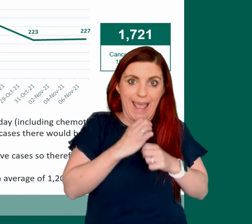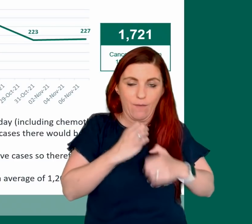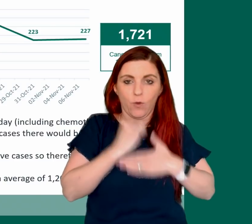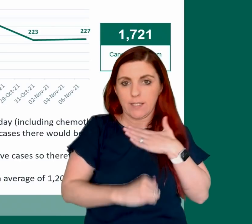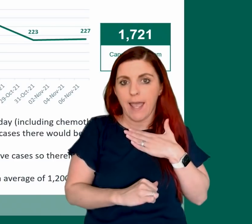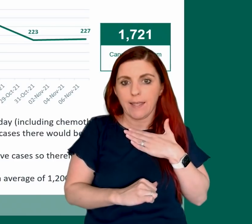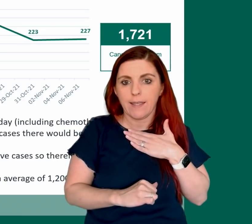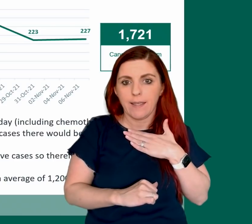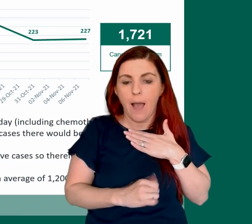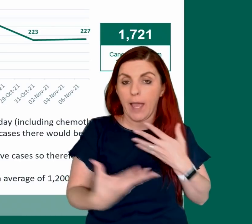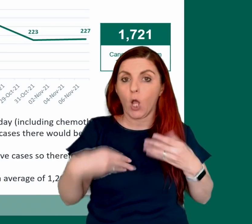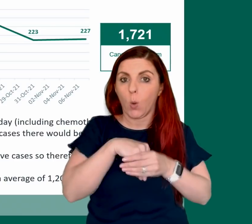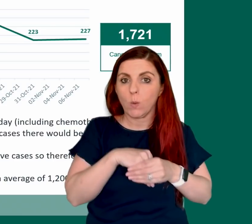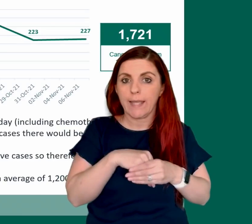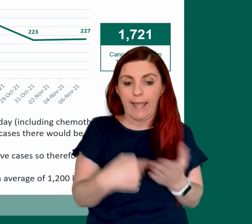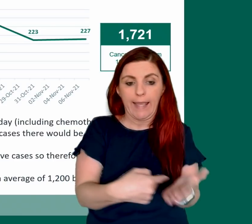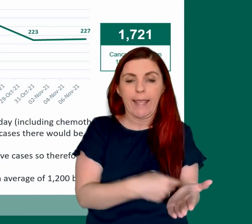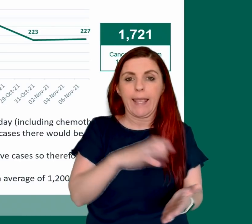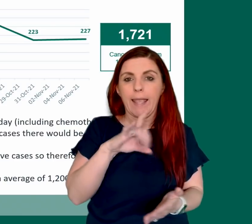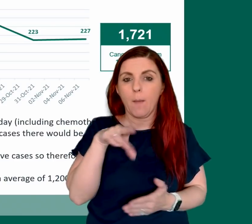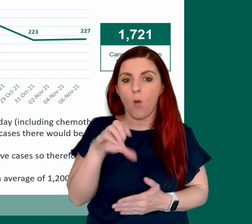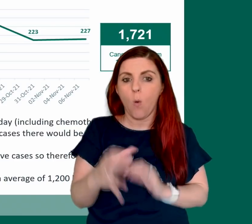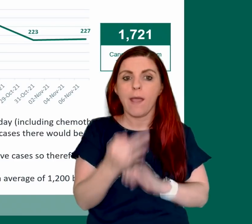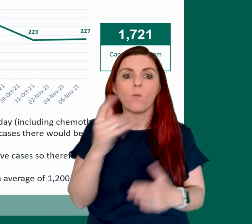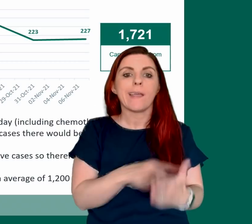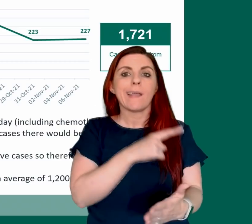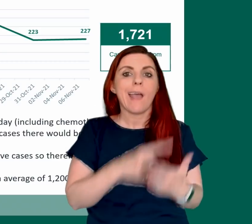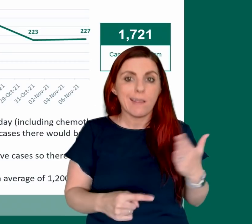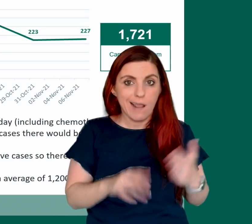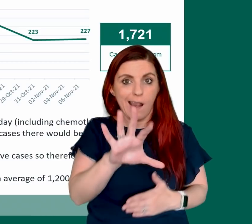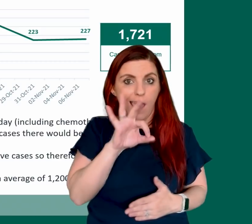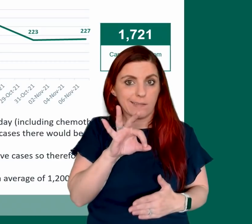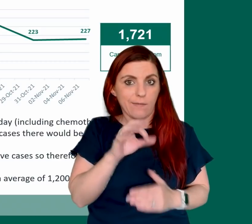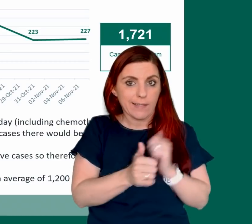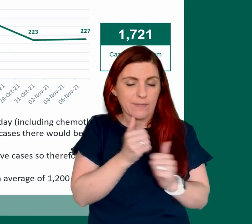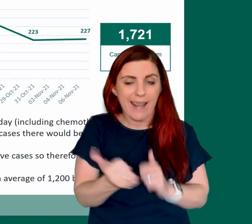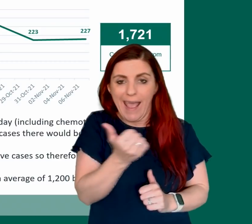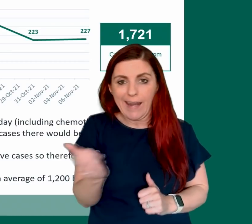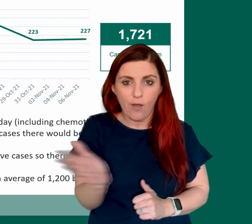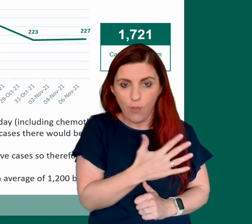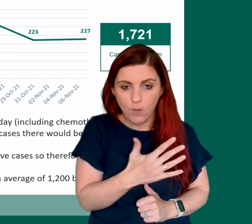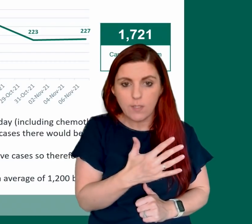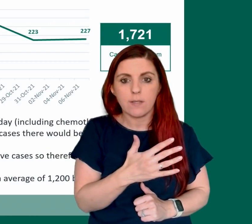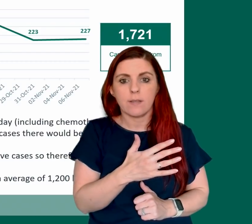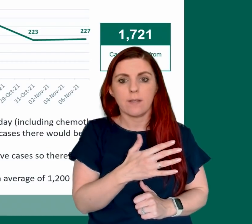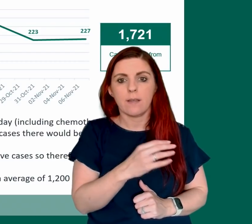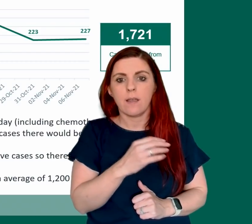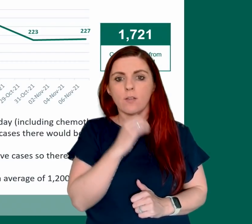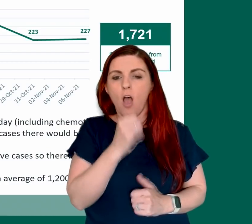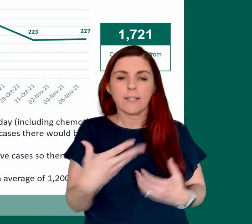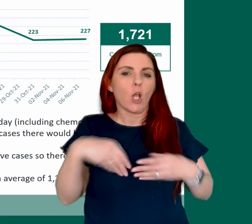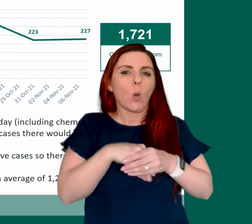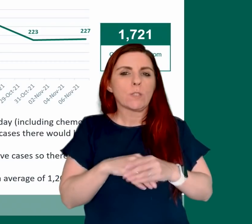include chemotherapy. If we were to cancel elective activity in any of those sites, and that would be excluding cancer and